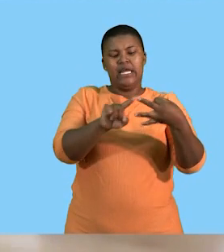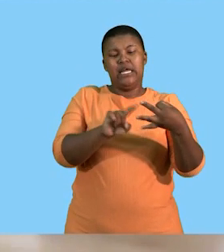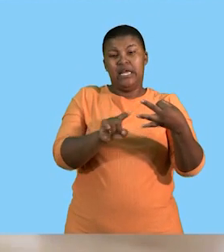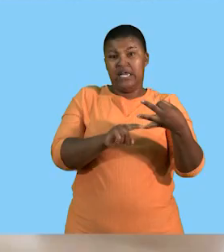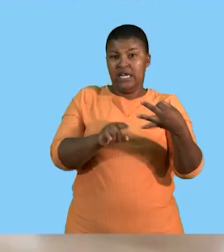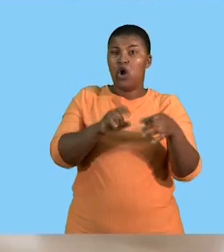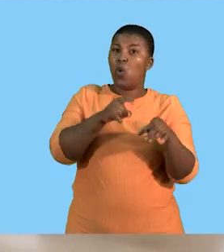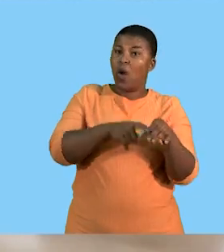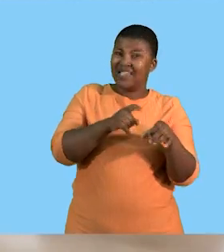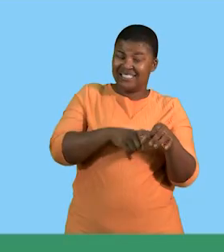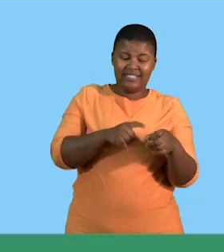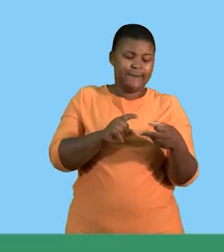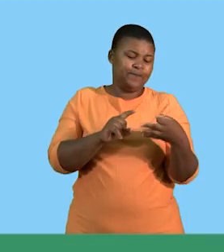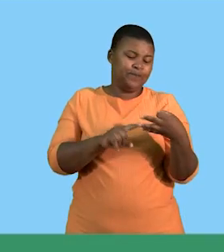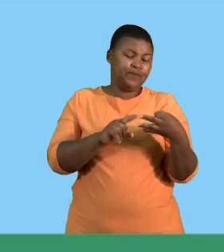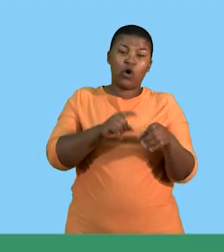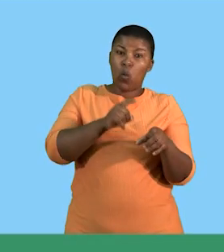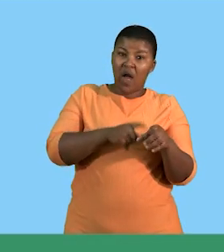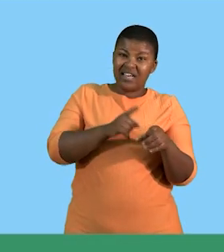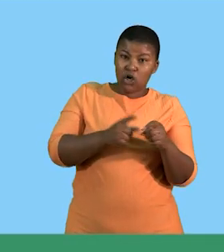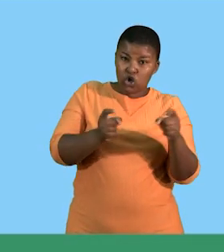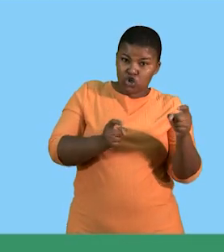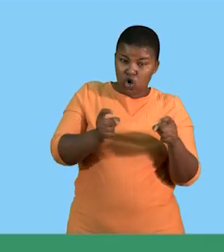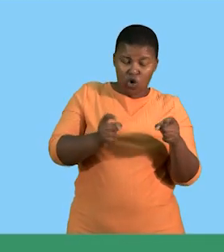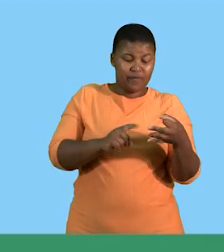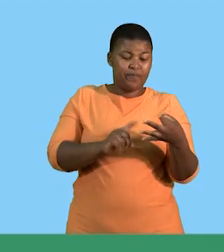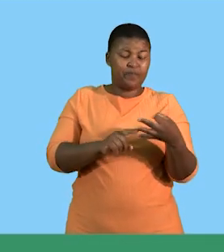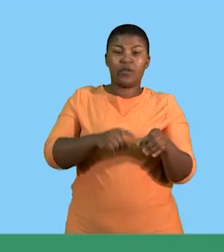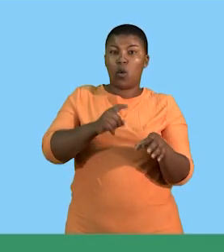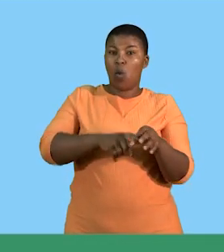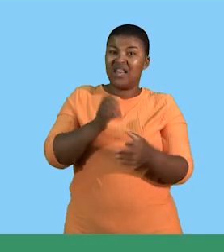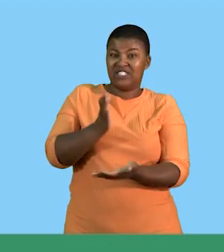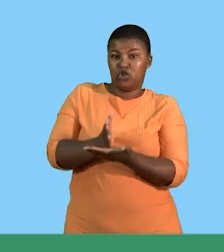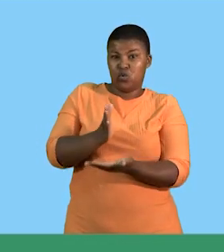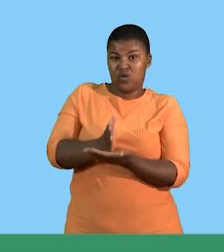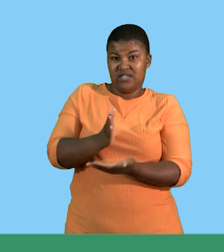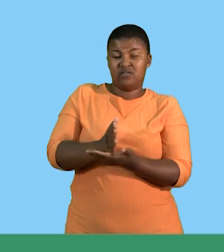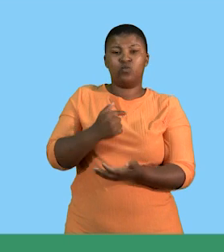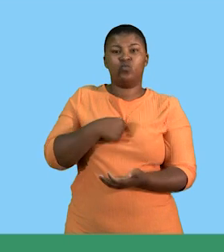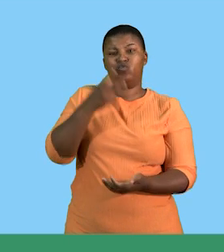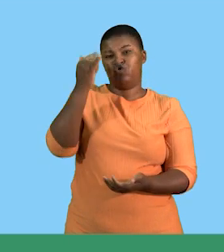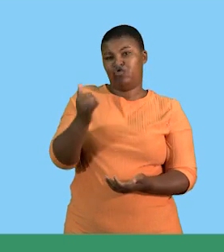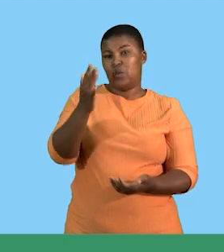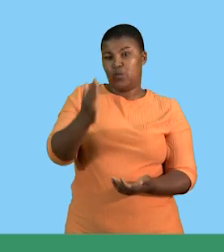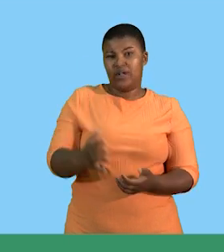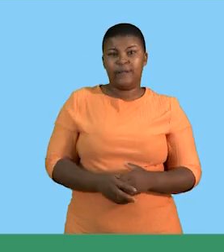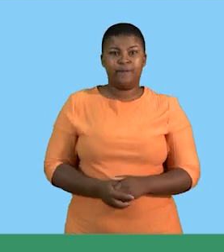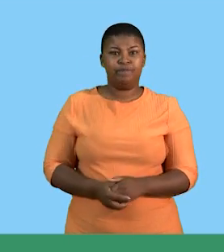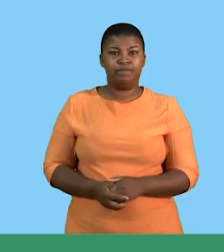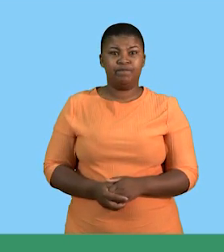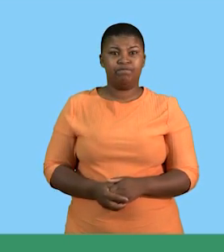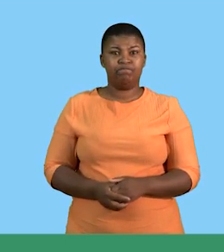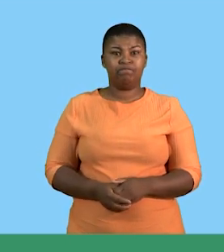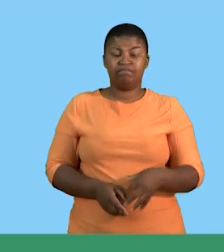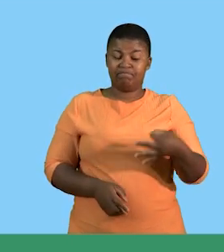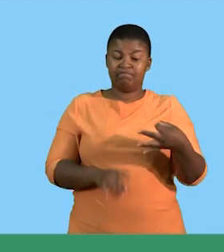main concepts, and that will be quality, quality control, and of course, quality assurance. So let's start off with the